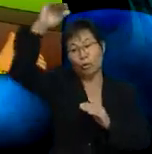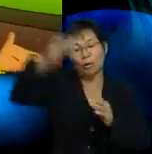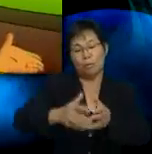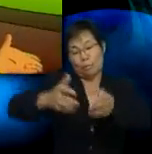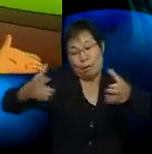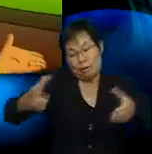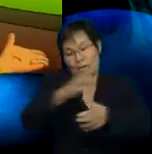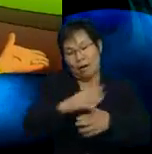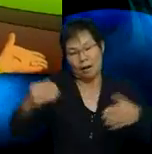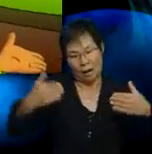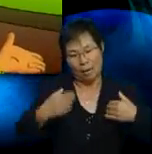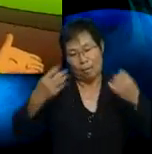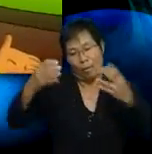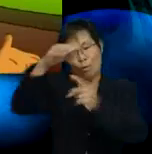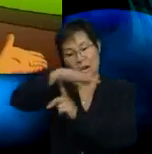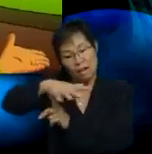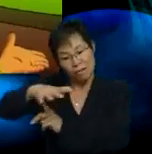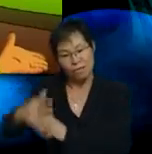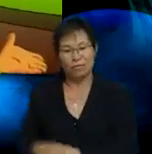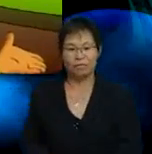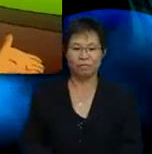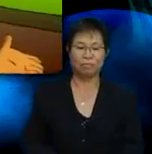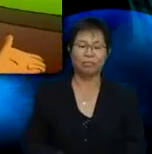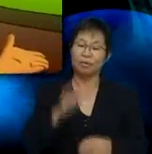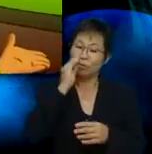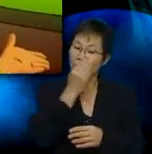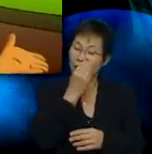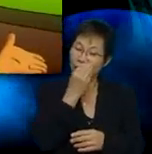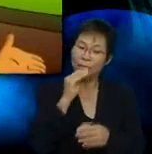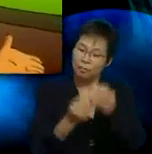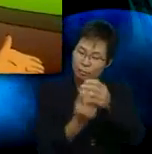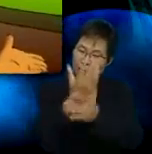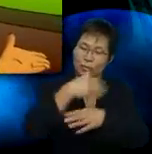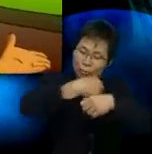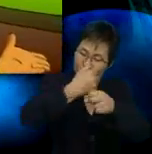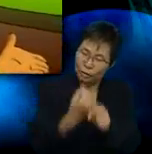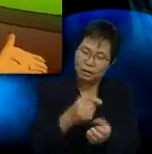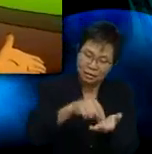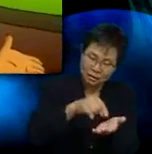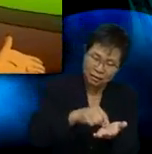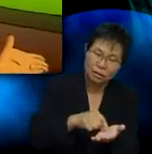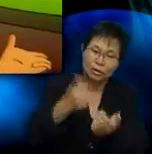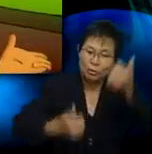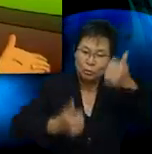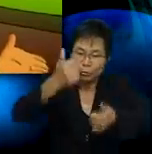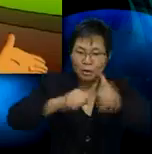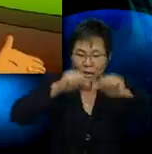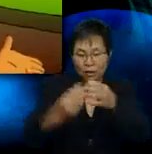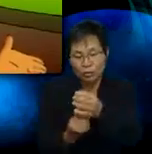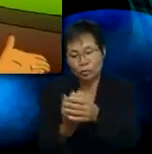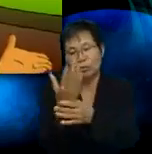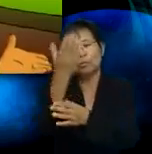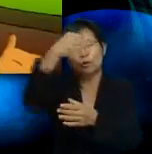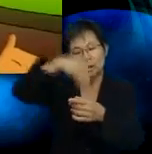bigger, and has more leaf. Flowering plants produce seeds which can